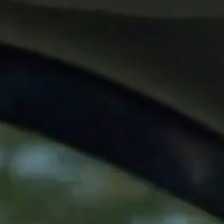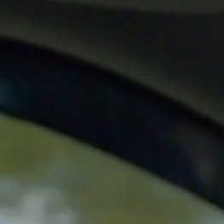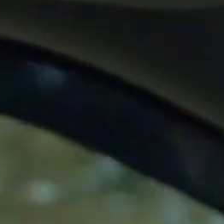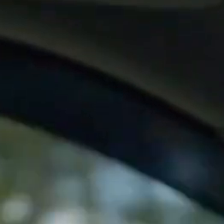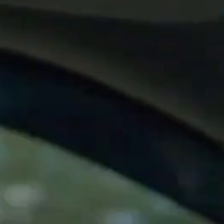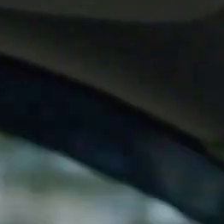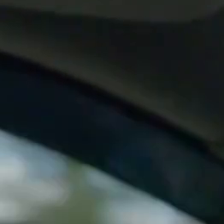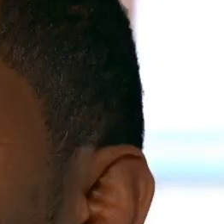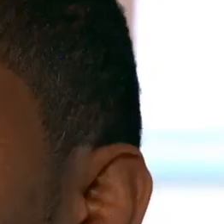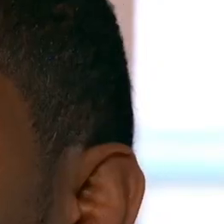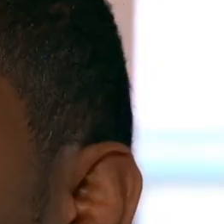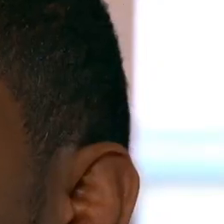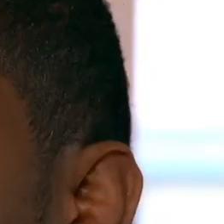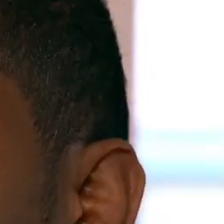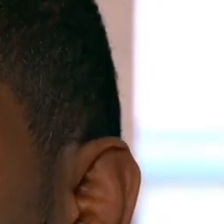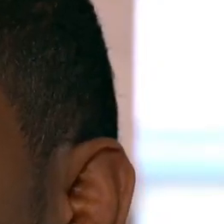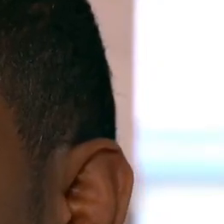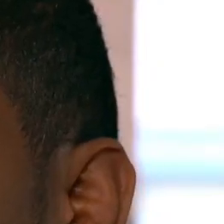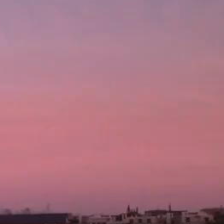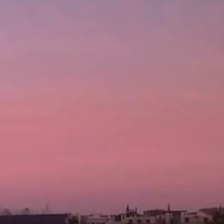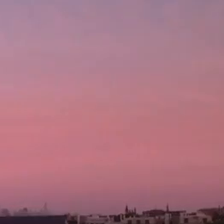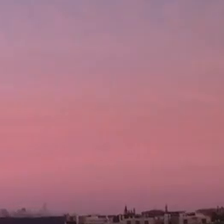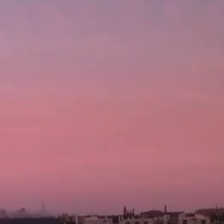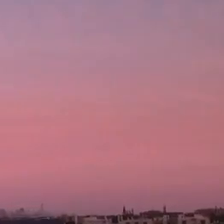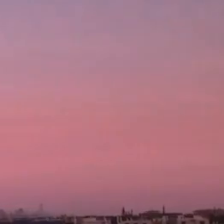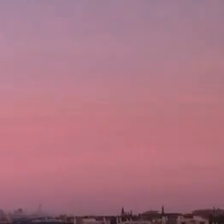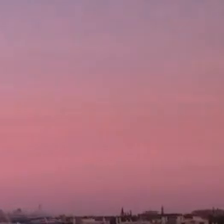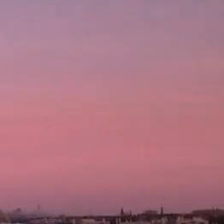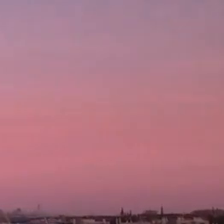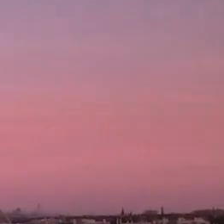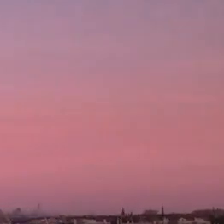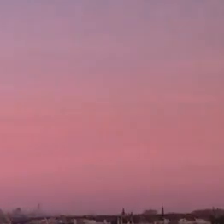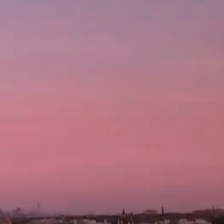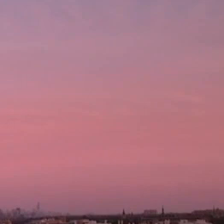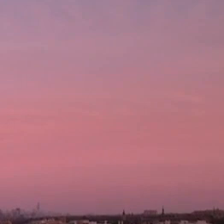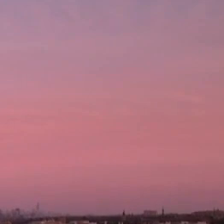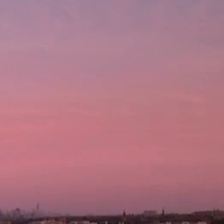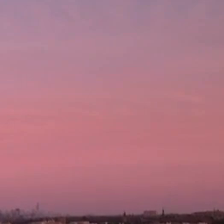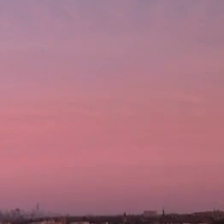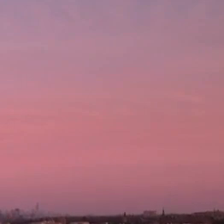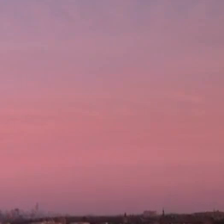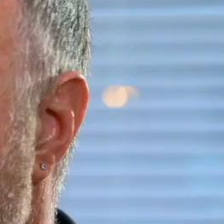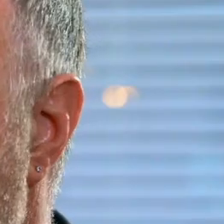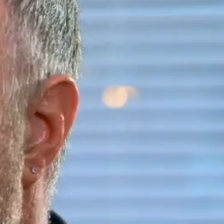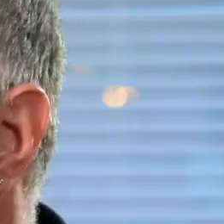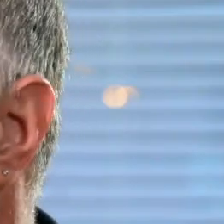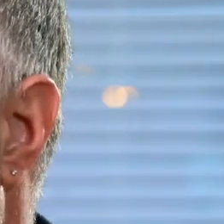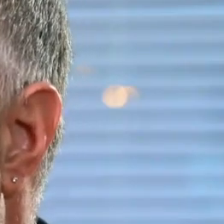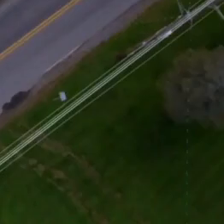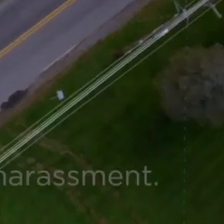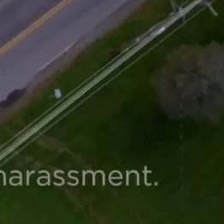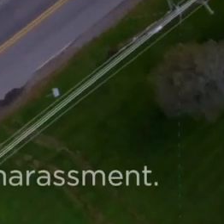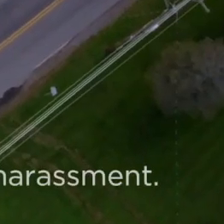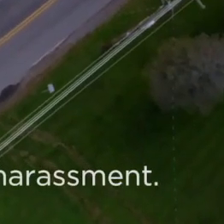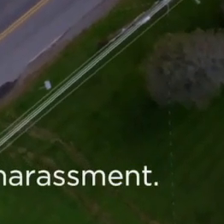something going on that we need to get to the bottom of. Gender inequality is one of the great unmet needs of the human